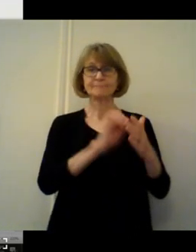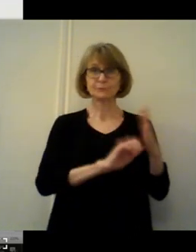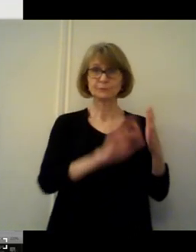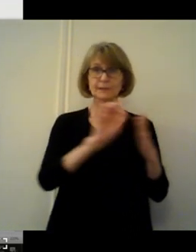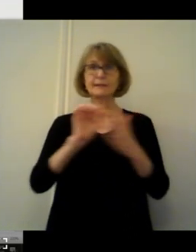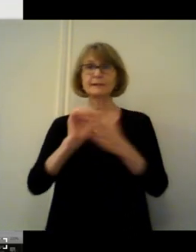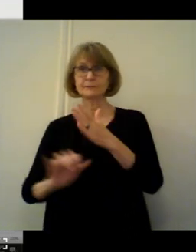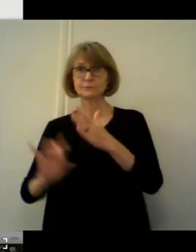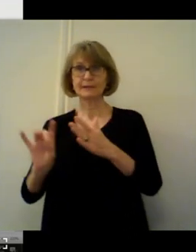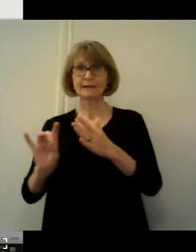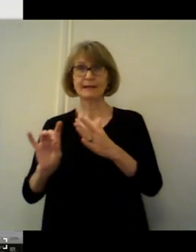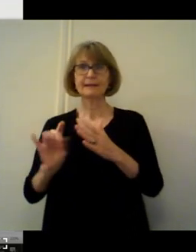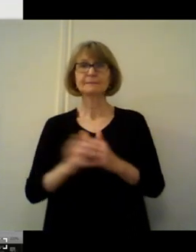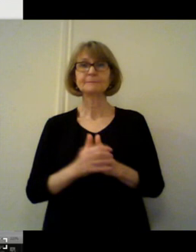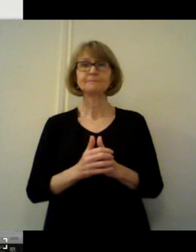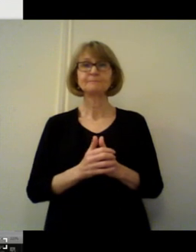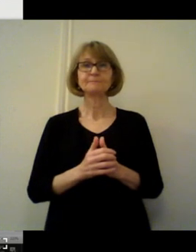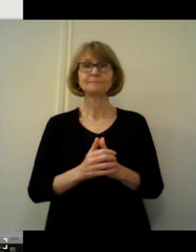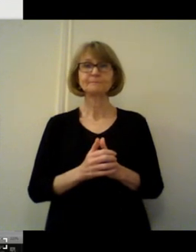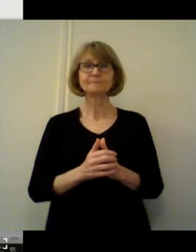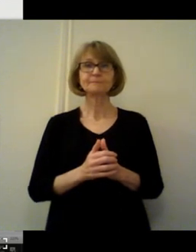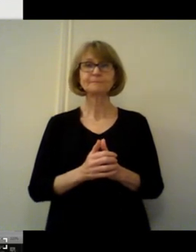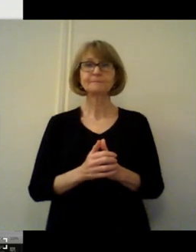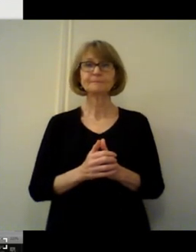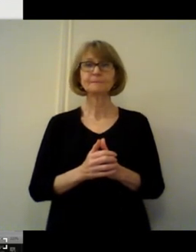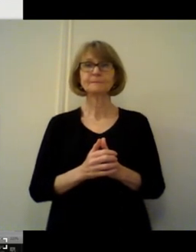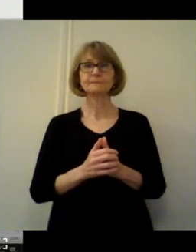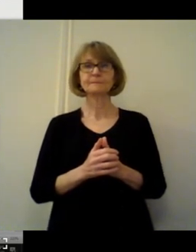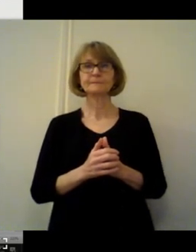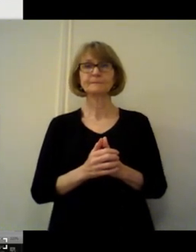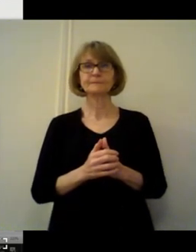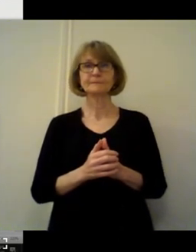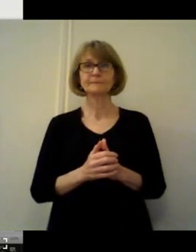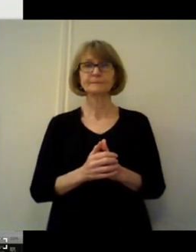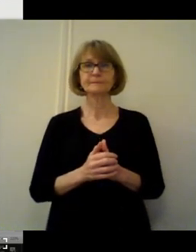8x. That gets rid of that. Bring down your 8.